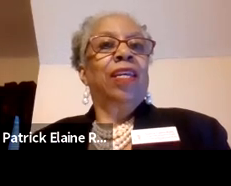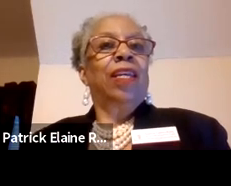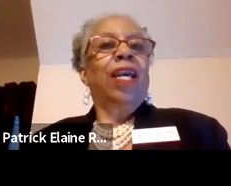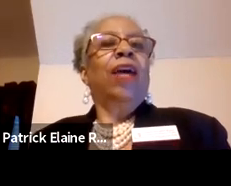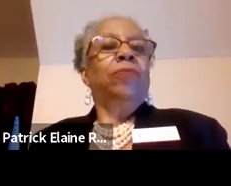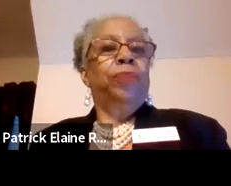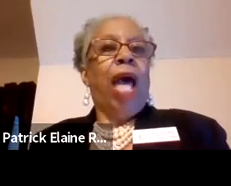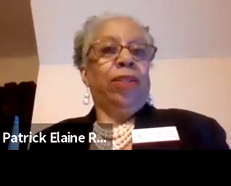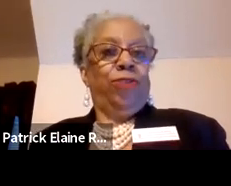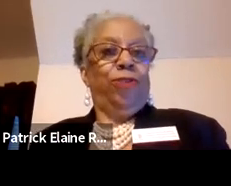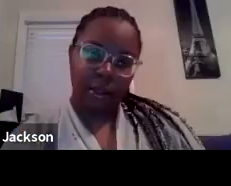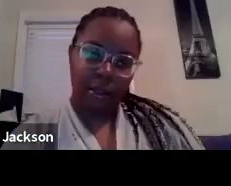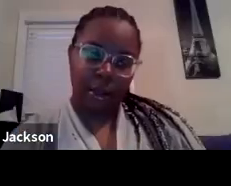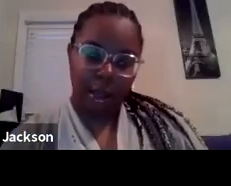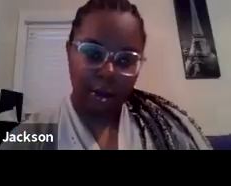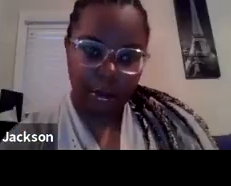Allergy.